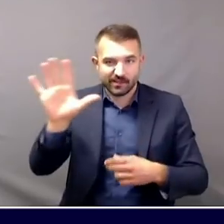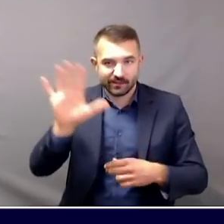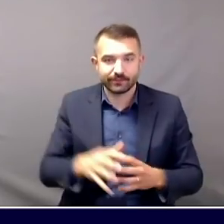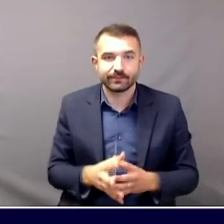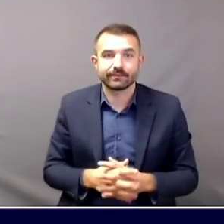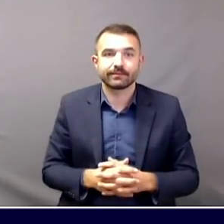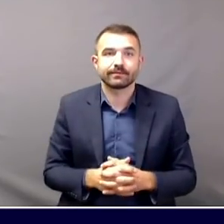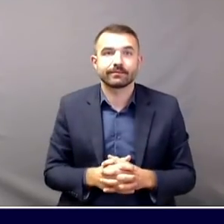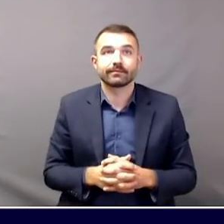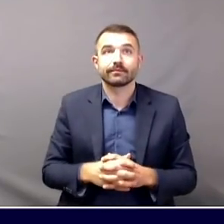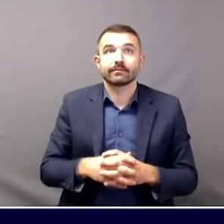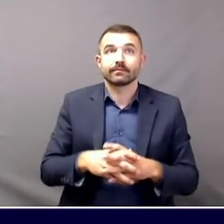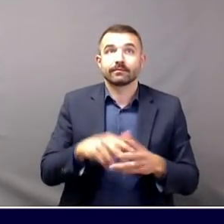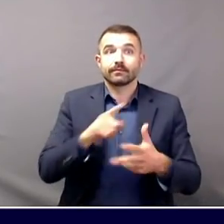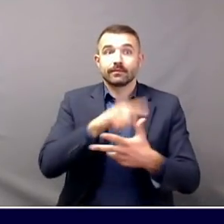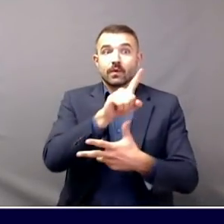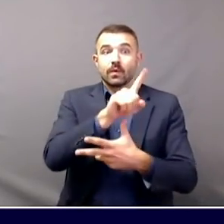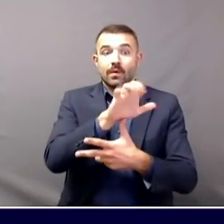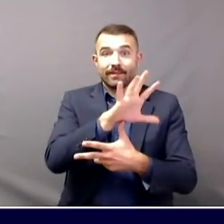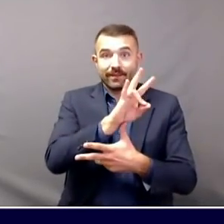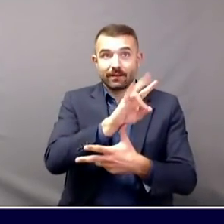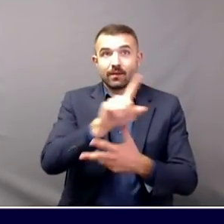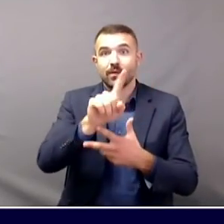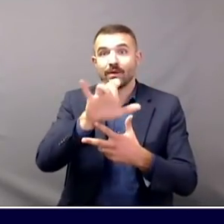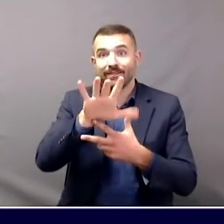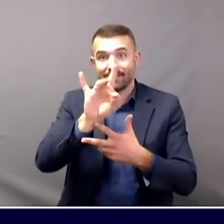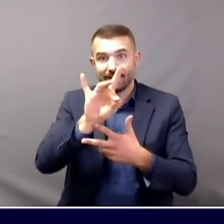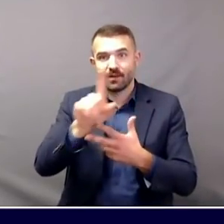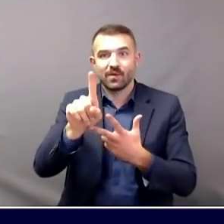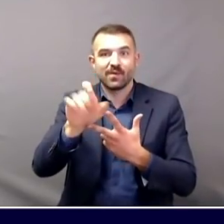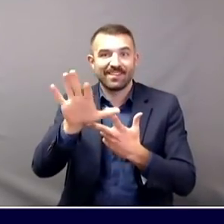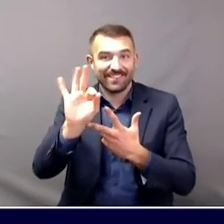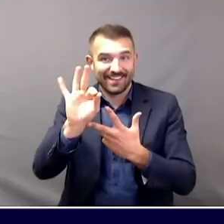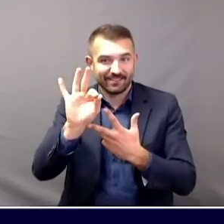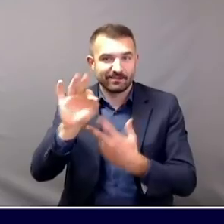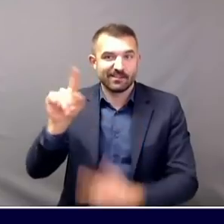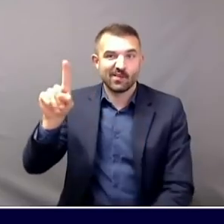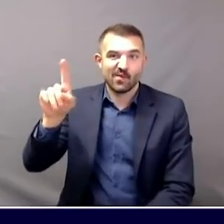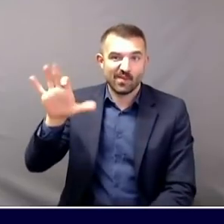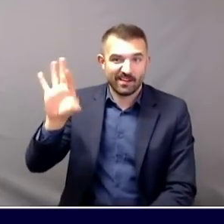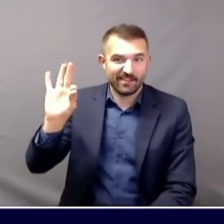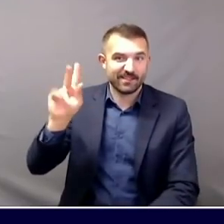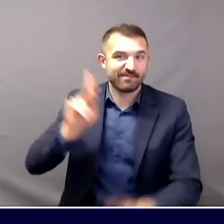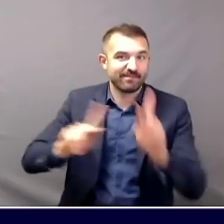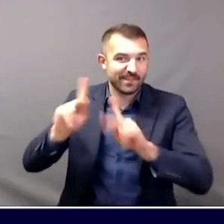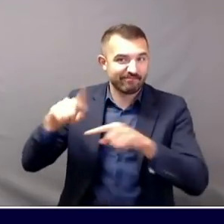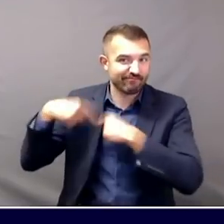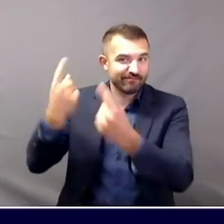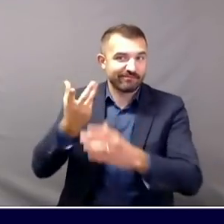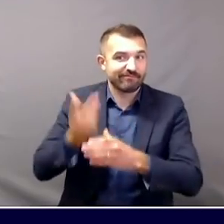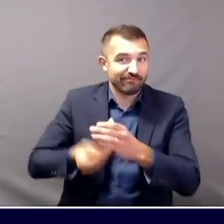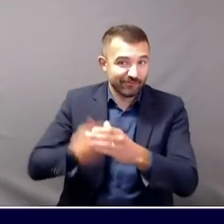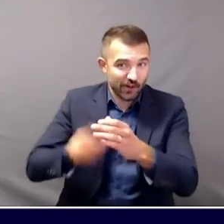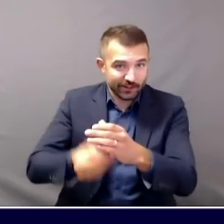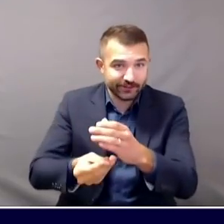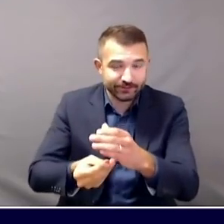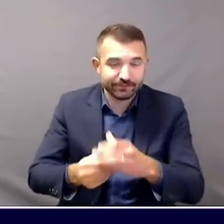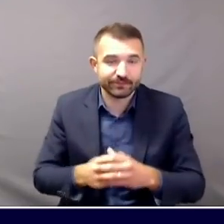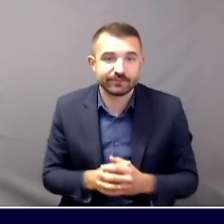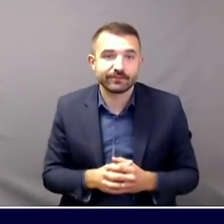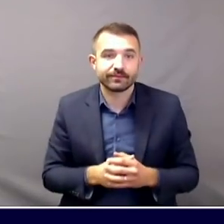157th, 158th, and 159th deaths associated with COVID-19 in